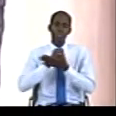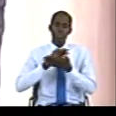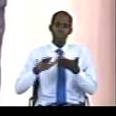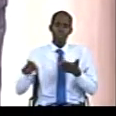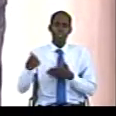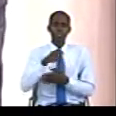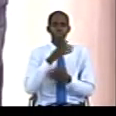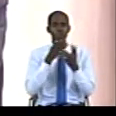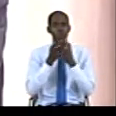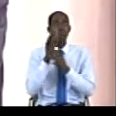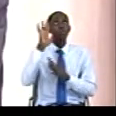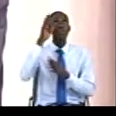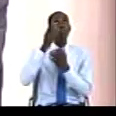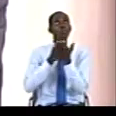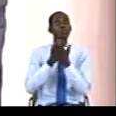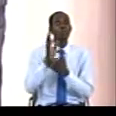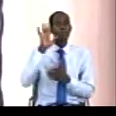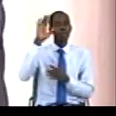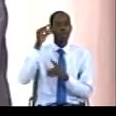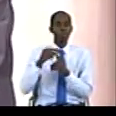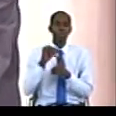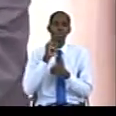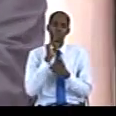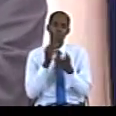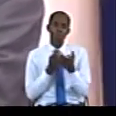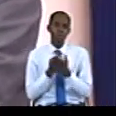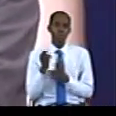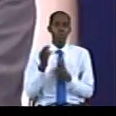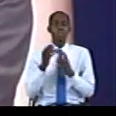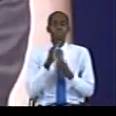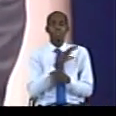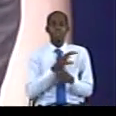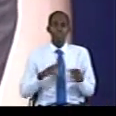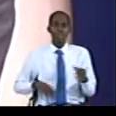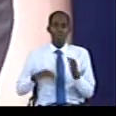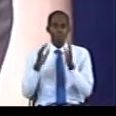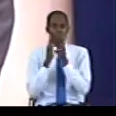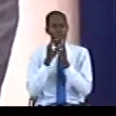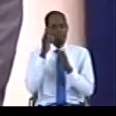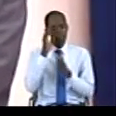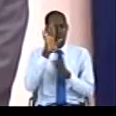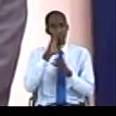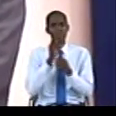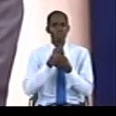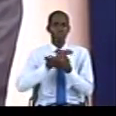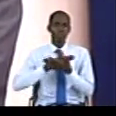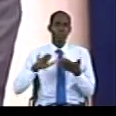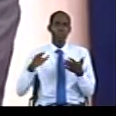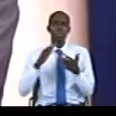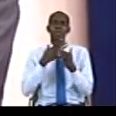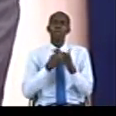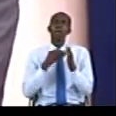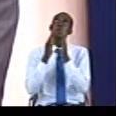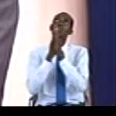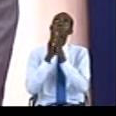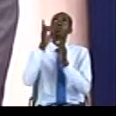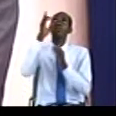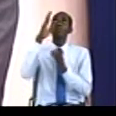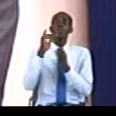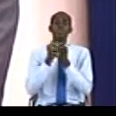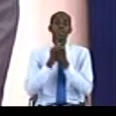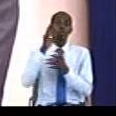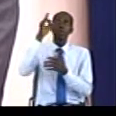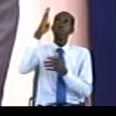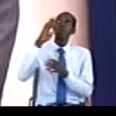truth. Thy word is truth. He prayed for sanctification, and I pray, God, that God himself